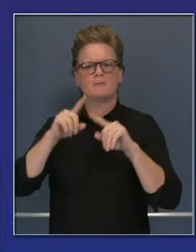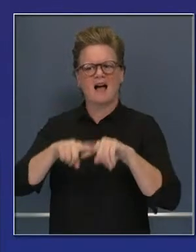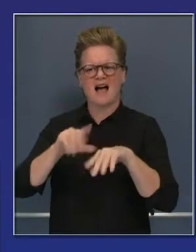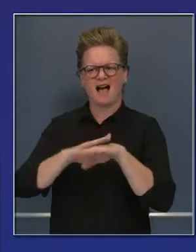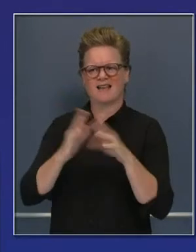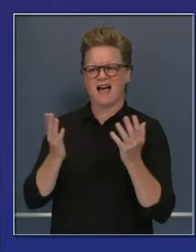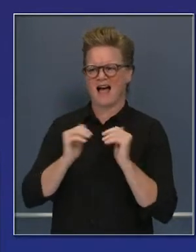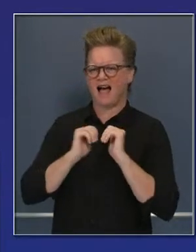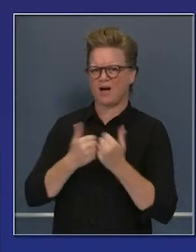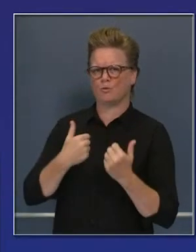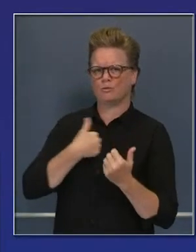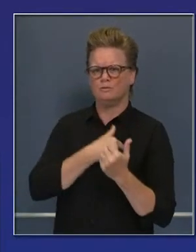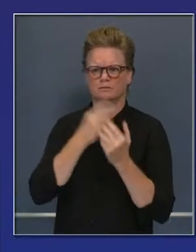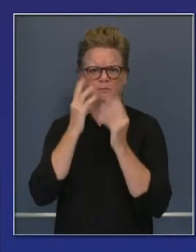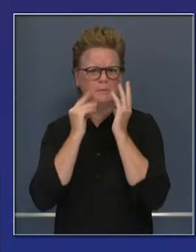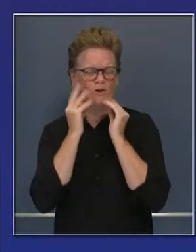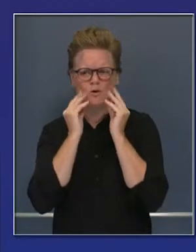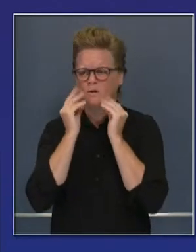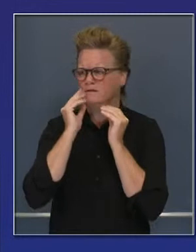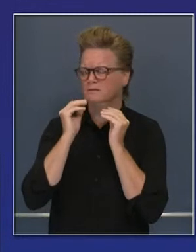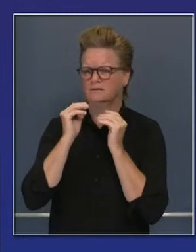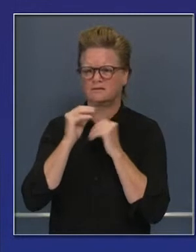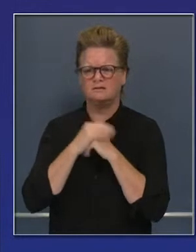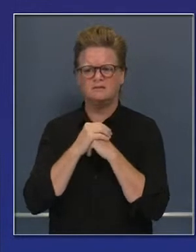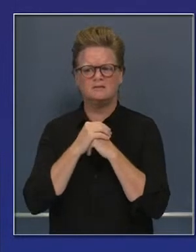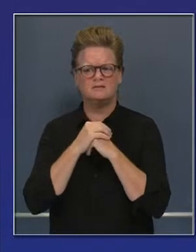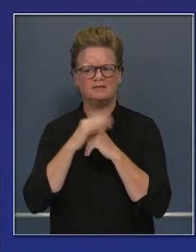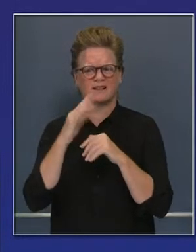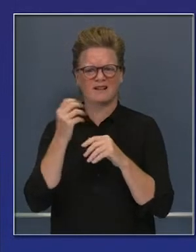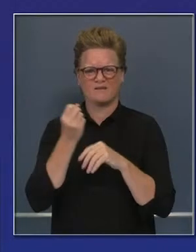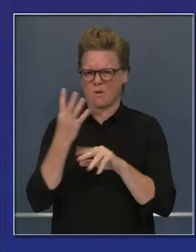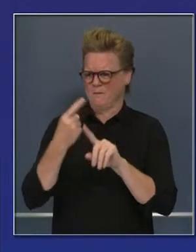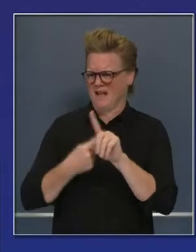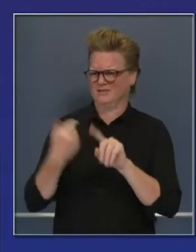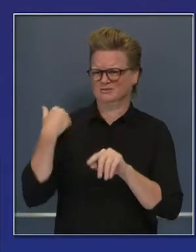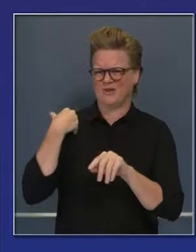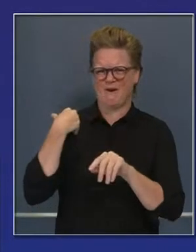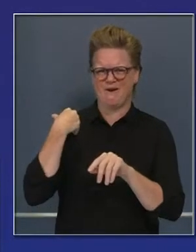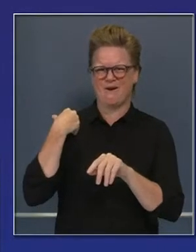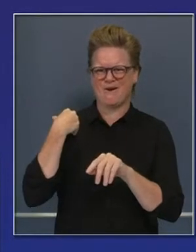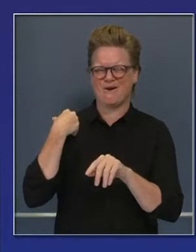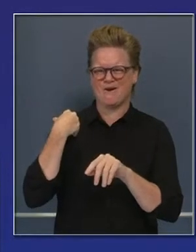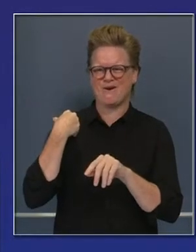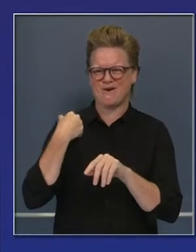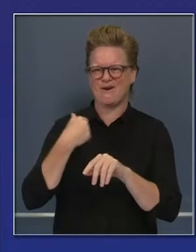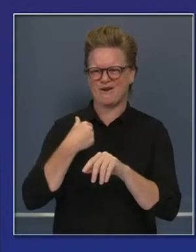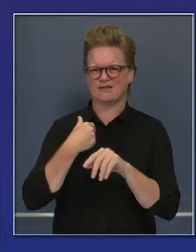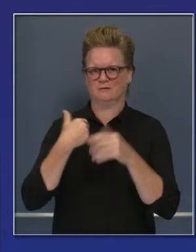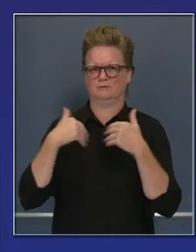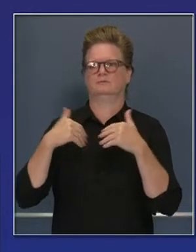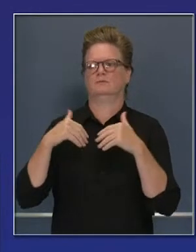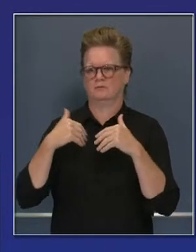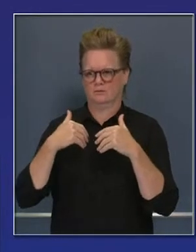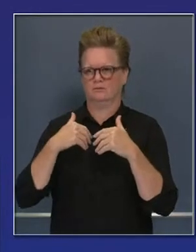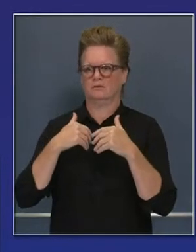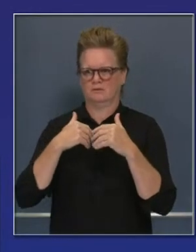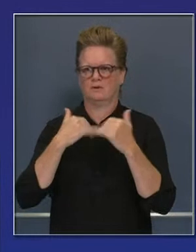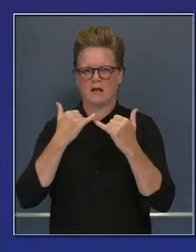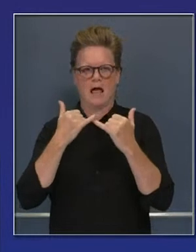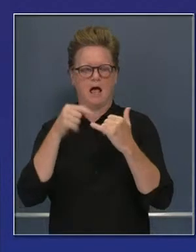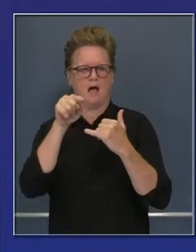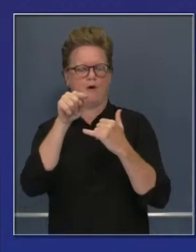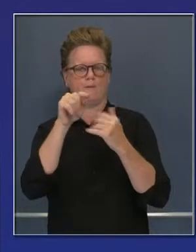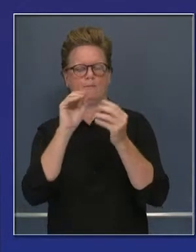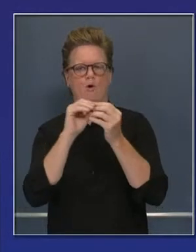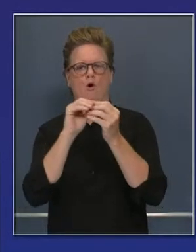experience going back a number of months ago, but is framed with the chart that Dr. Galley